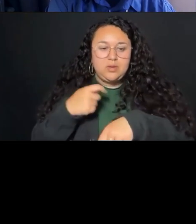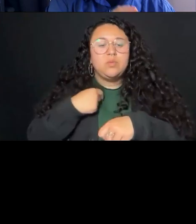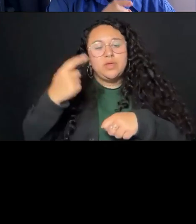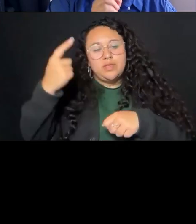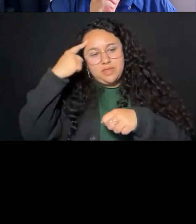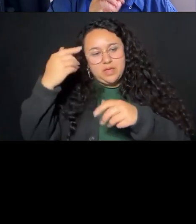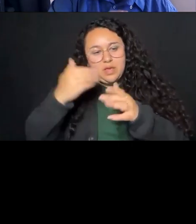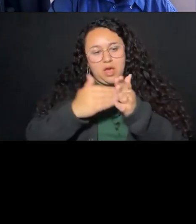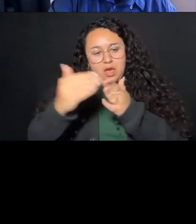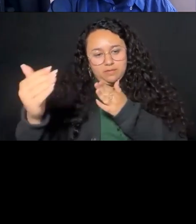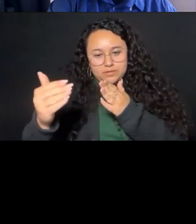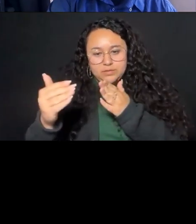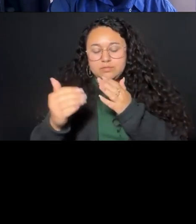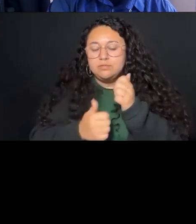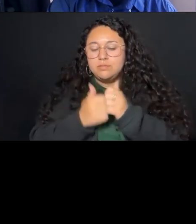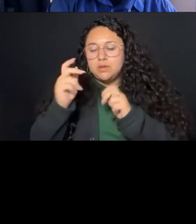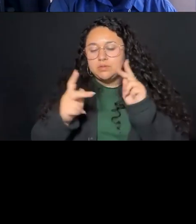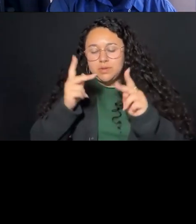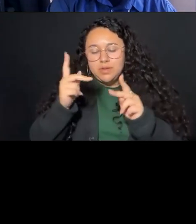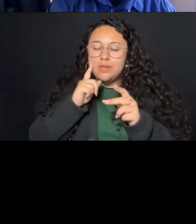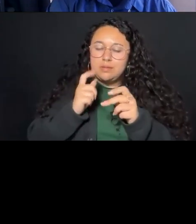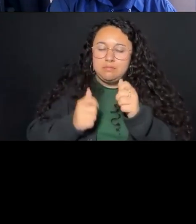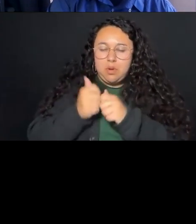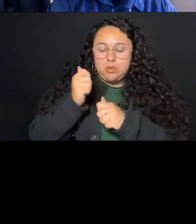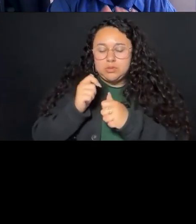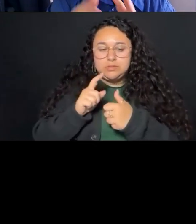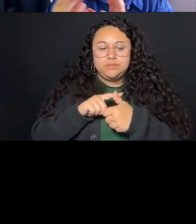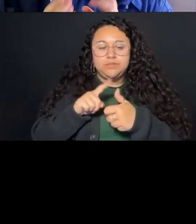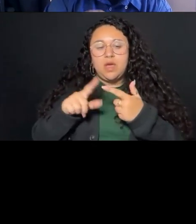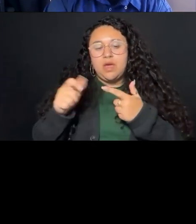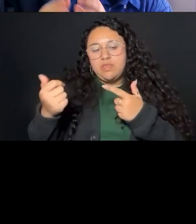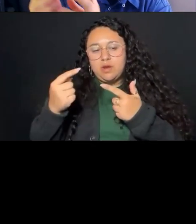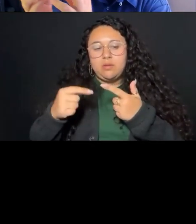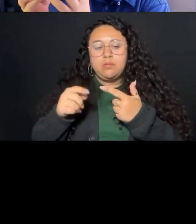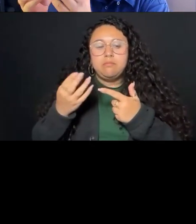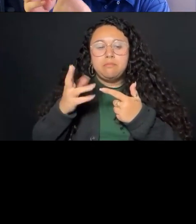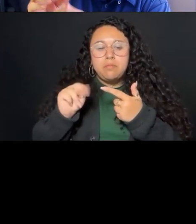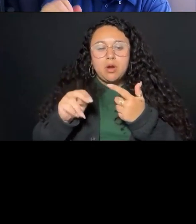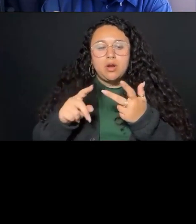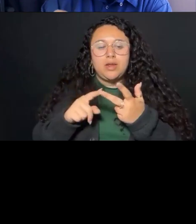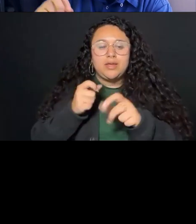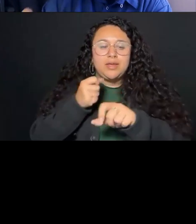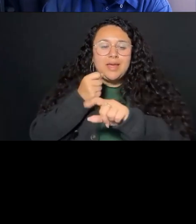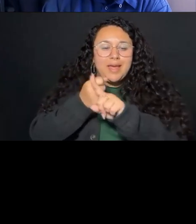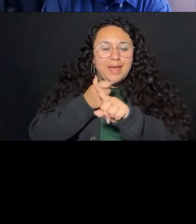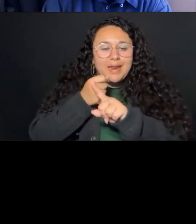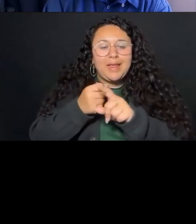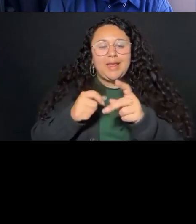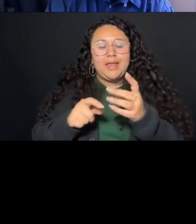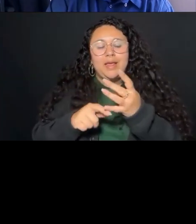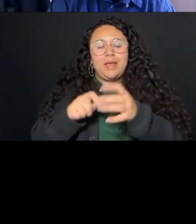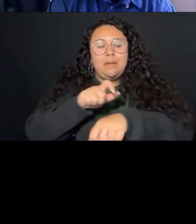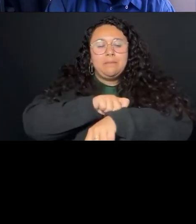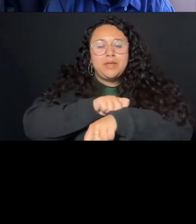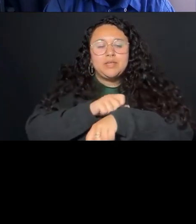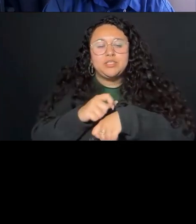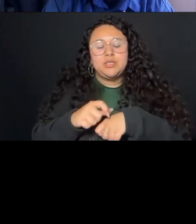about primarily, but there's like burning or hitting or pinching or cutting or